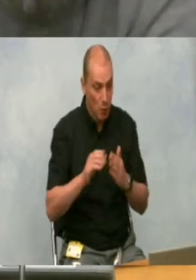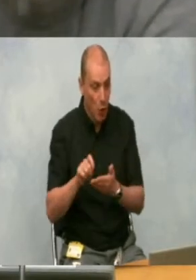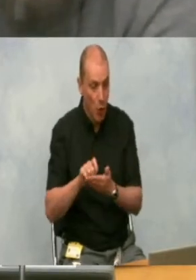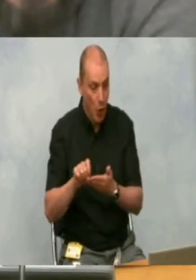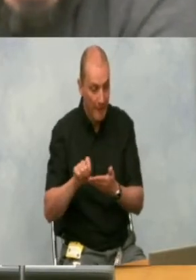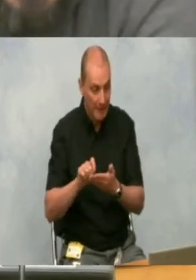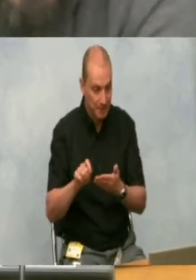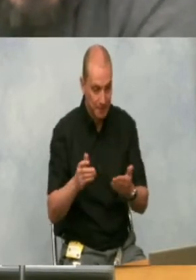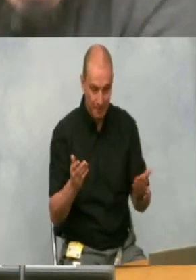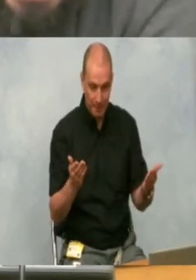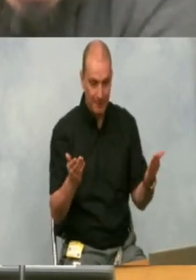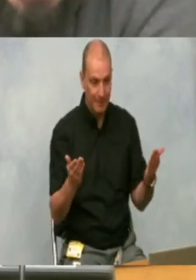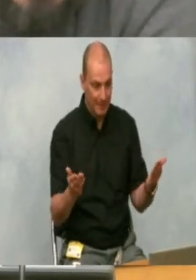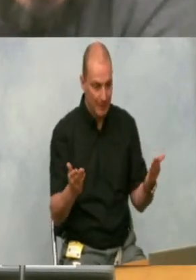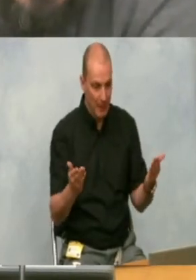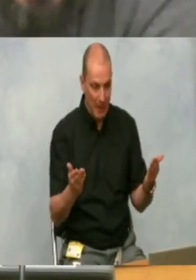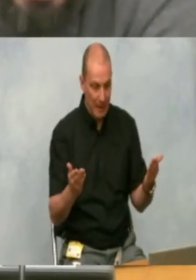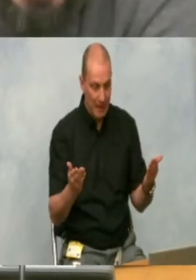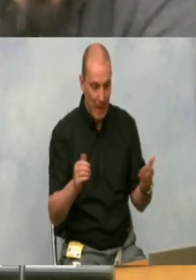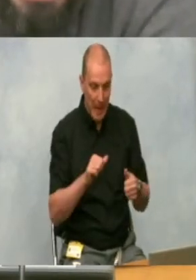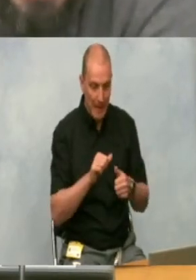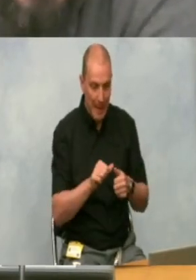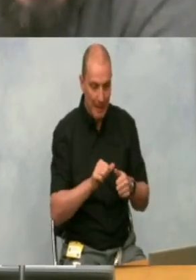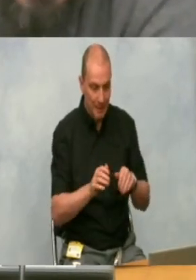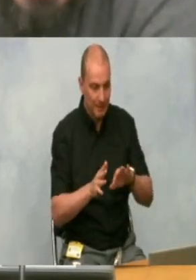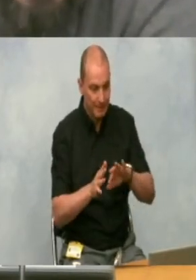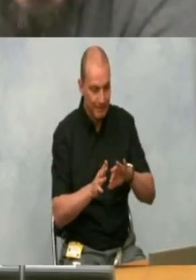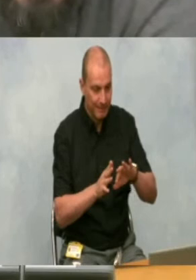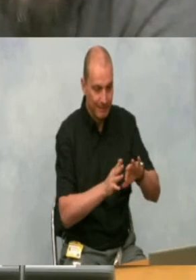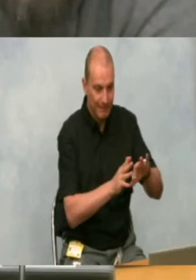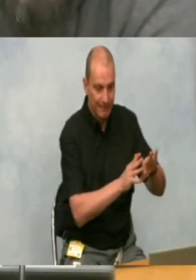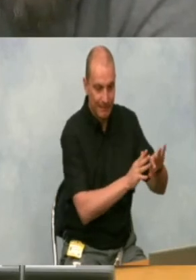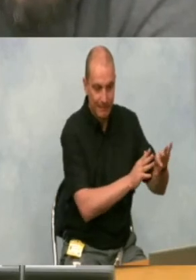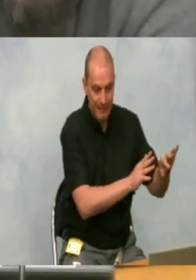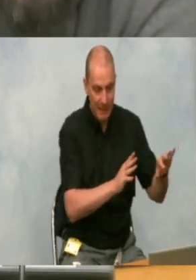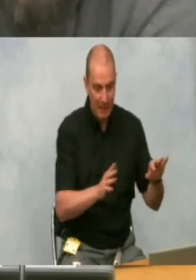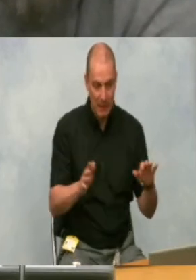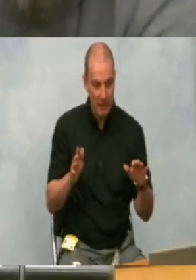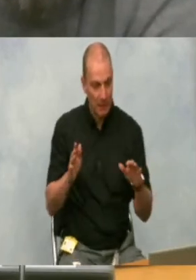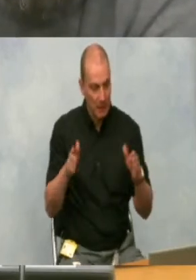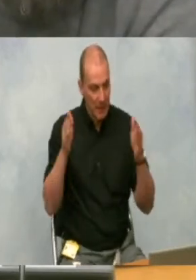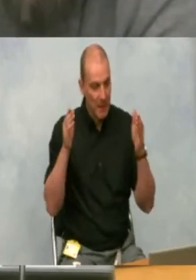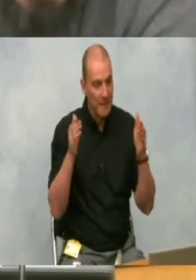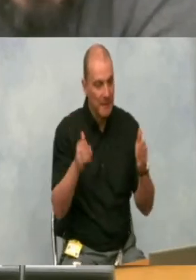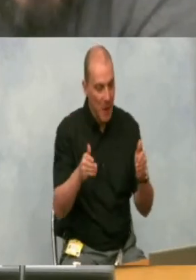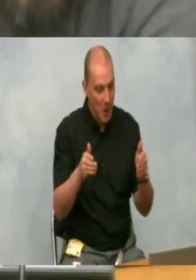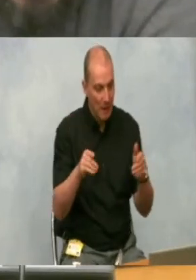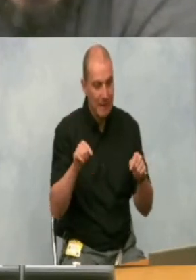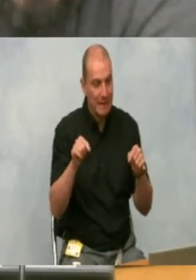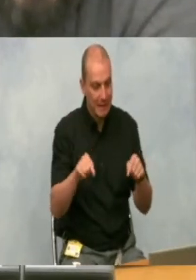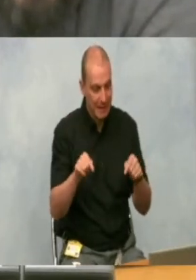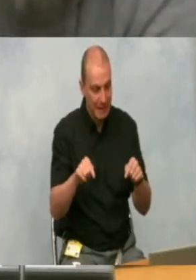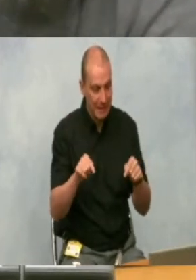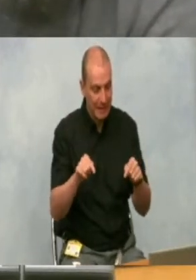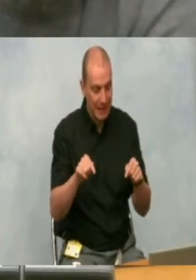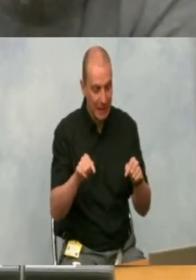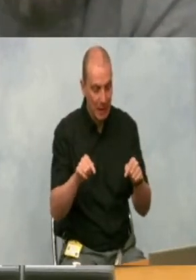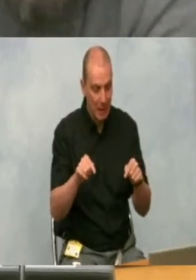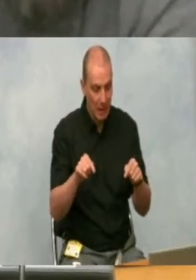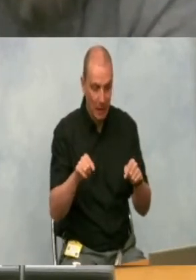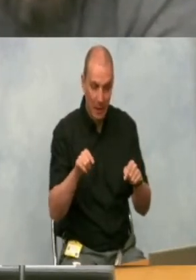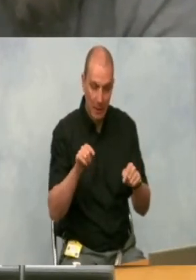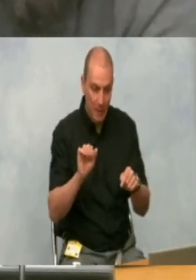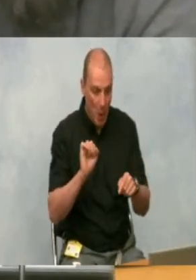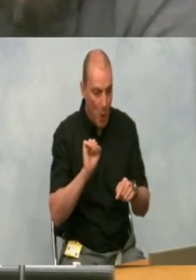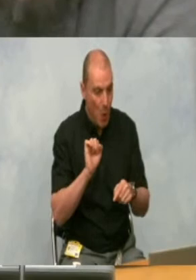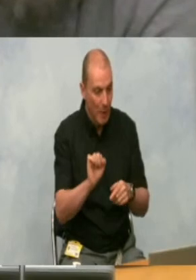particularly attractive in a headline. I think it would be quite irresponsible for this committee to refuse to sell this, burden